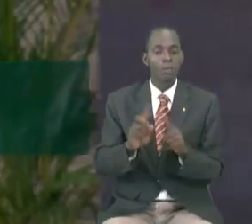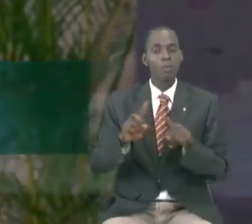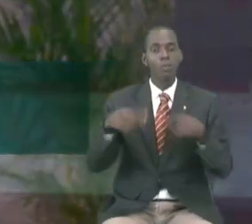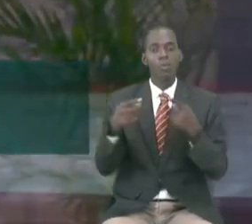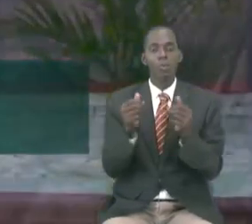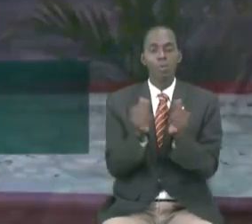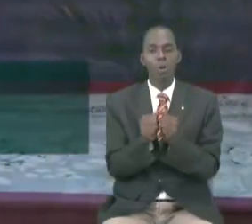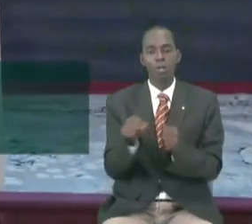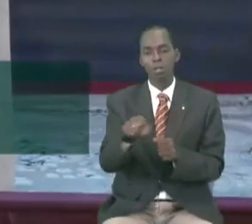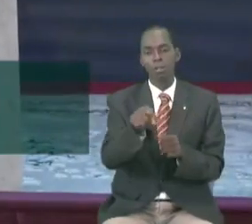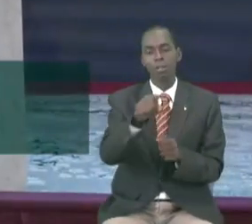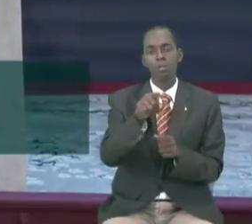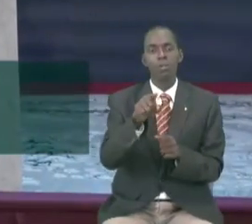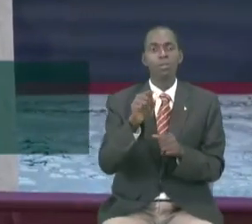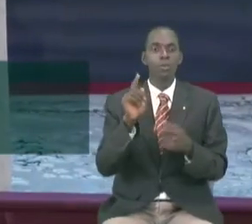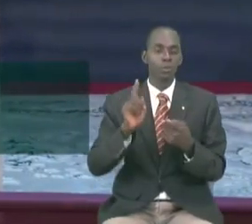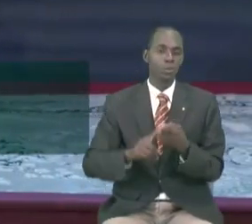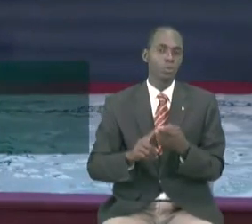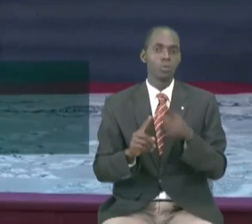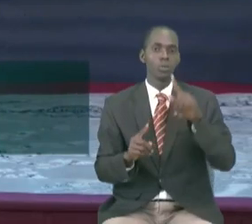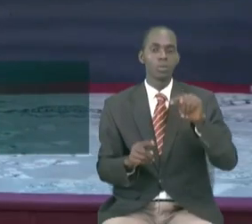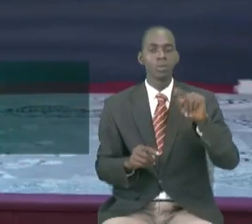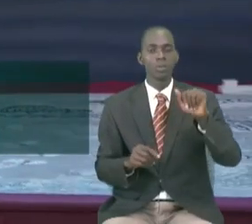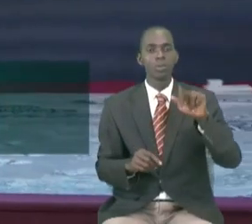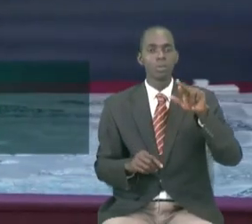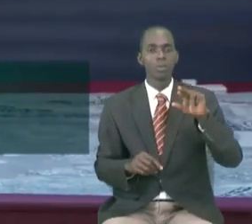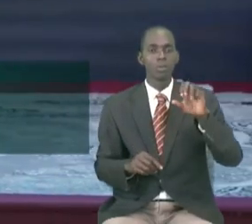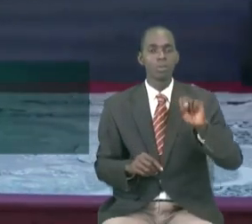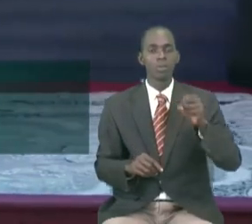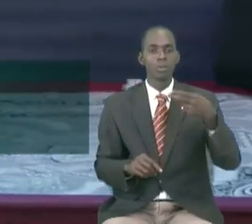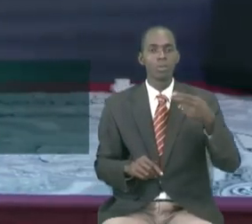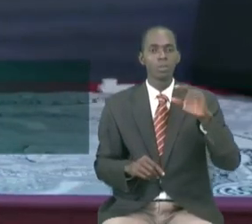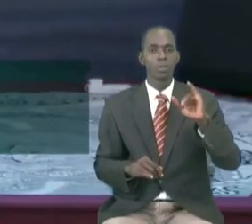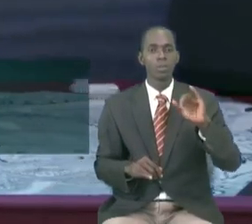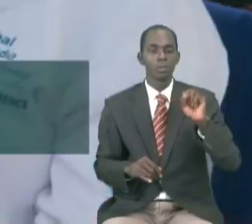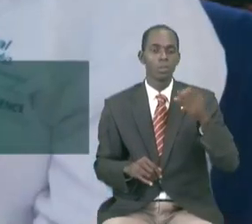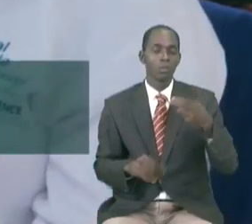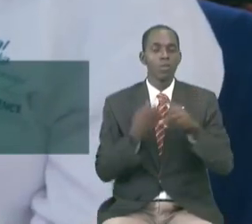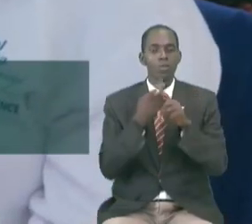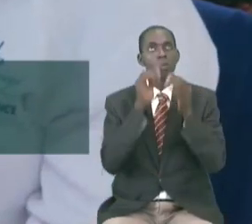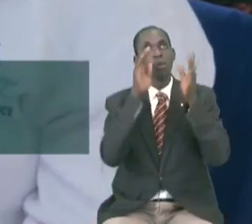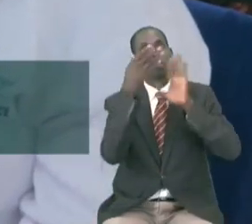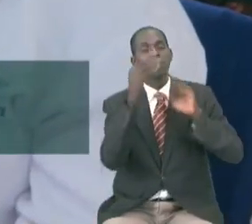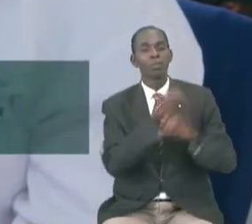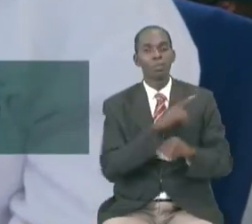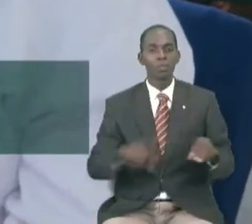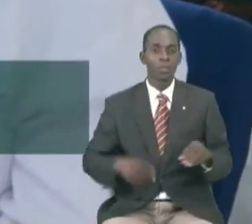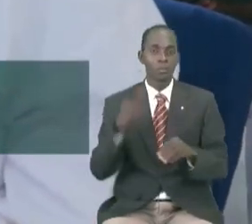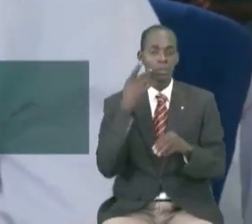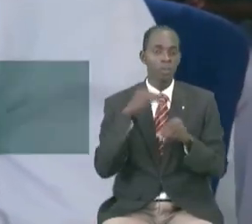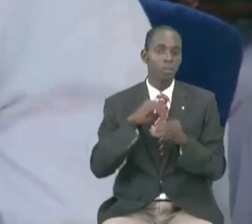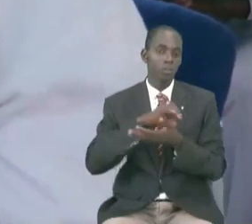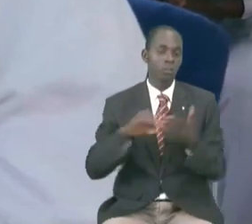Look at chapter 2, verse 1. In chapter 2, verse 1, then Jonah